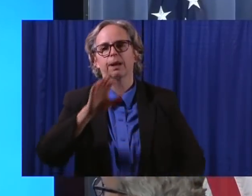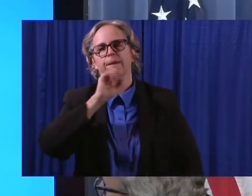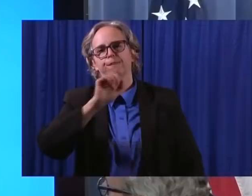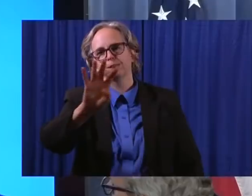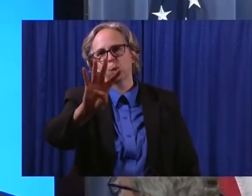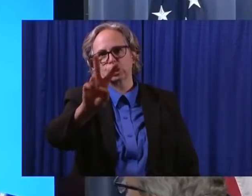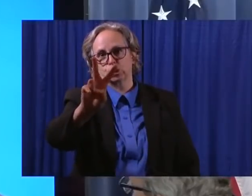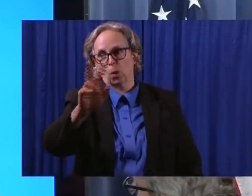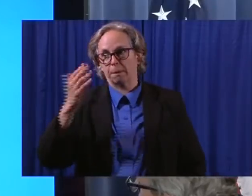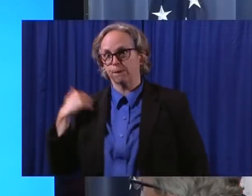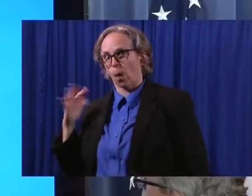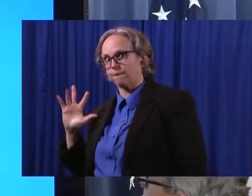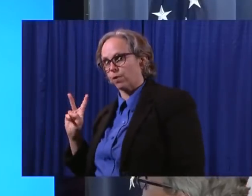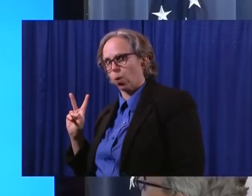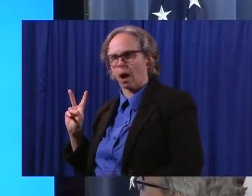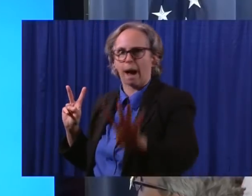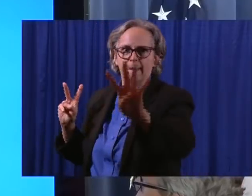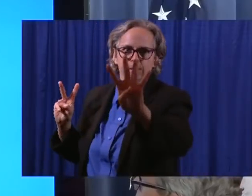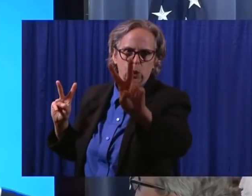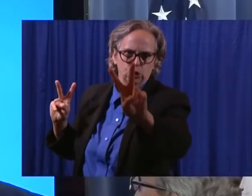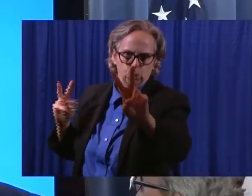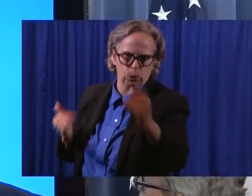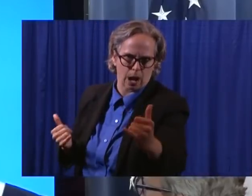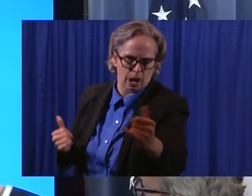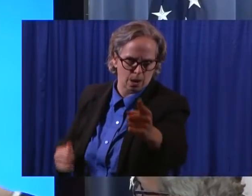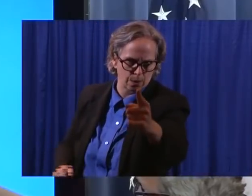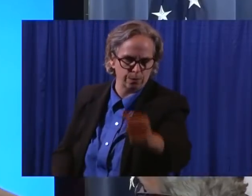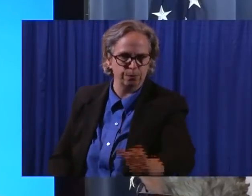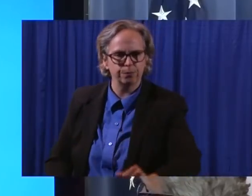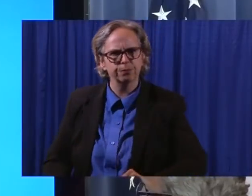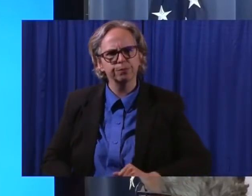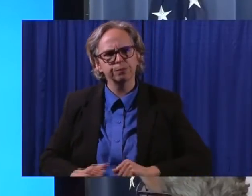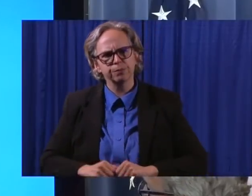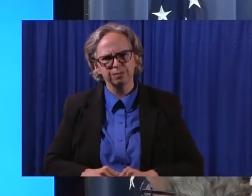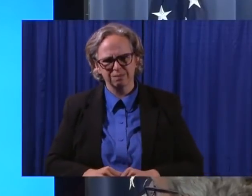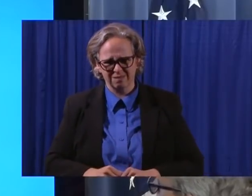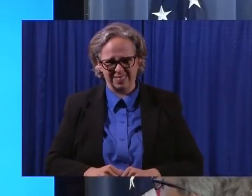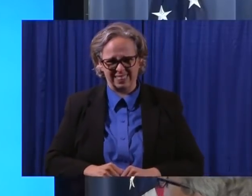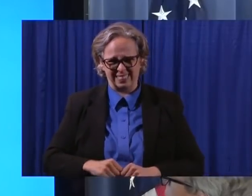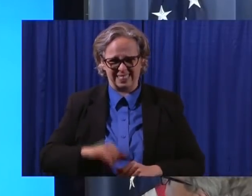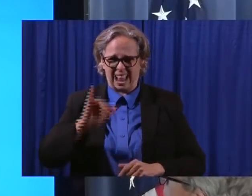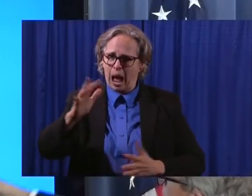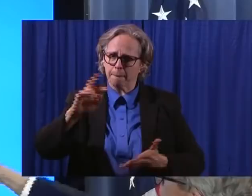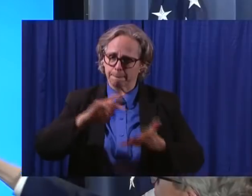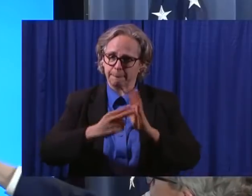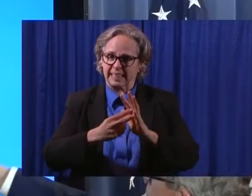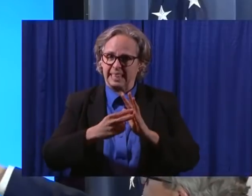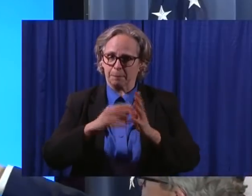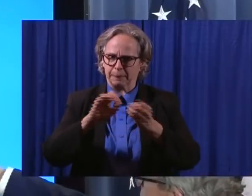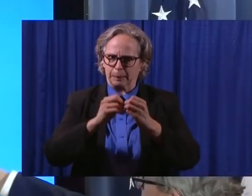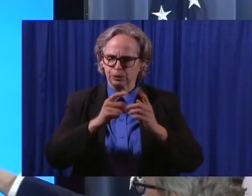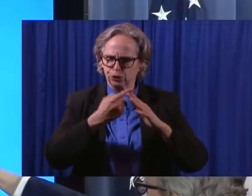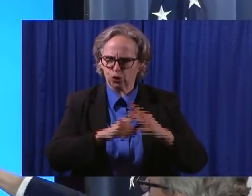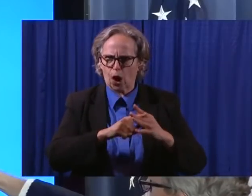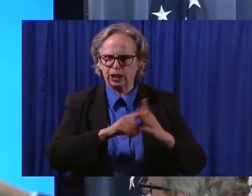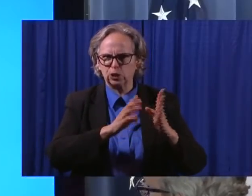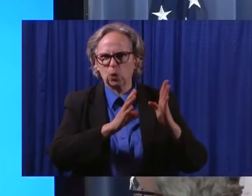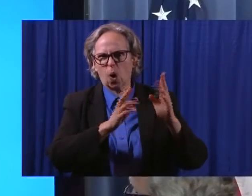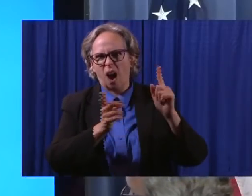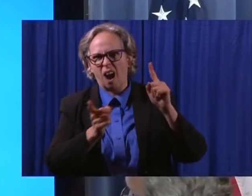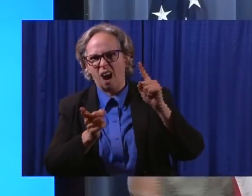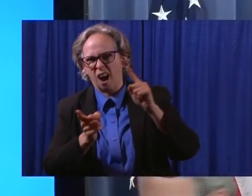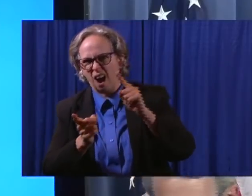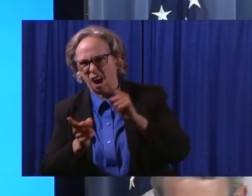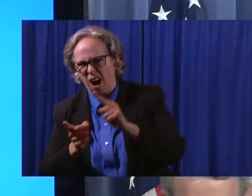So you can see what's happened. The age has gone down month by month by month, or at least for the last